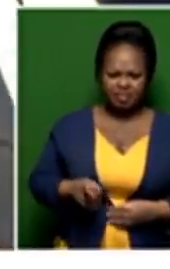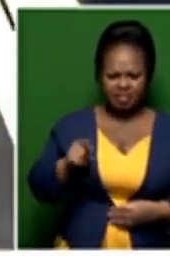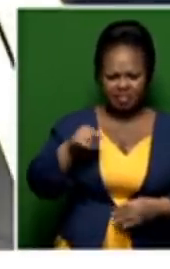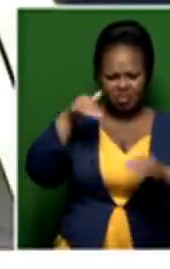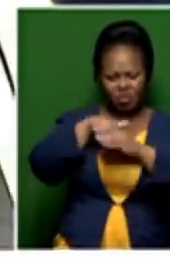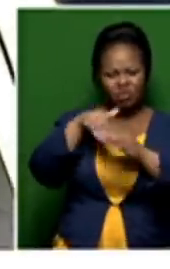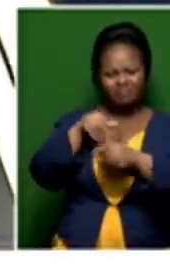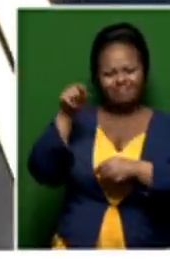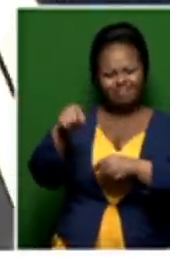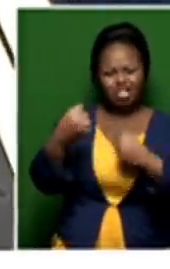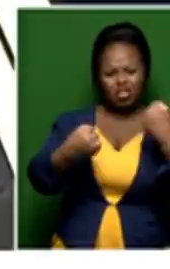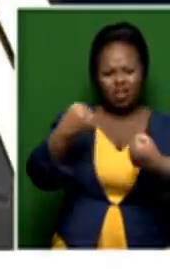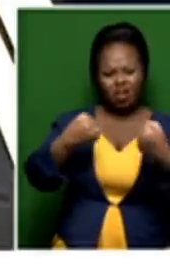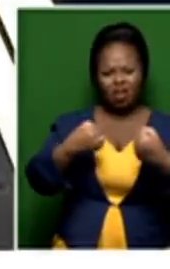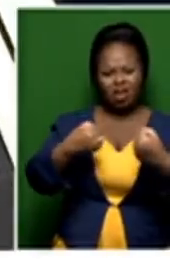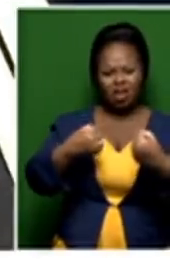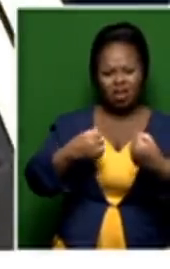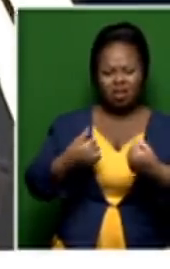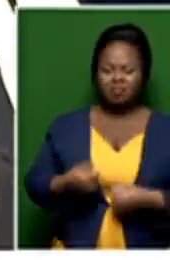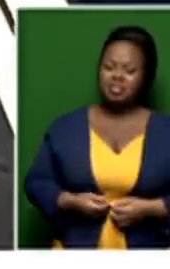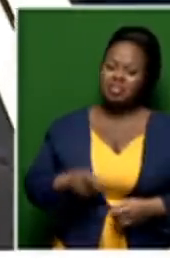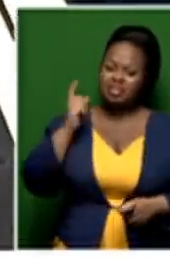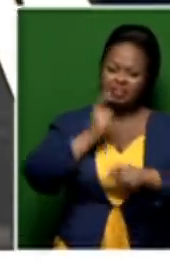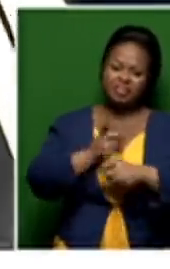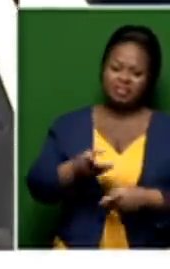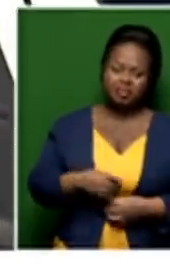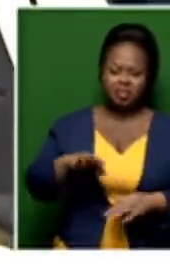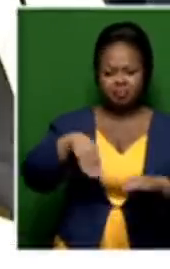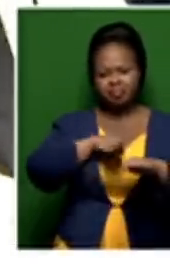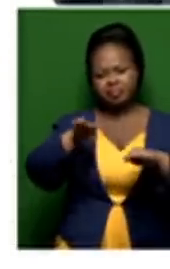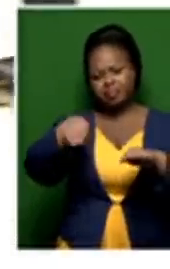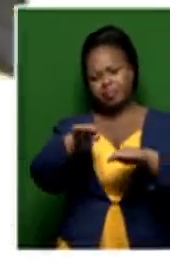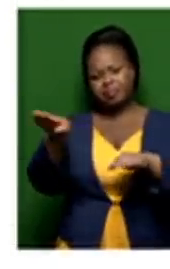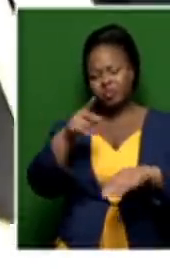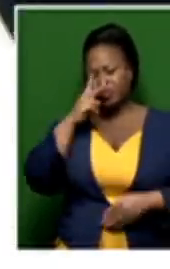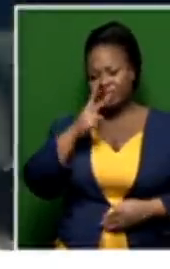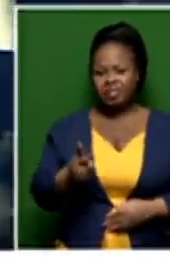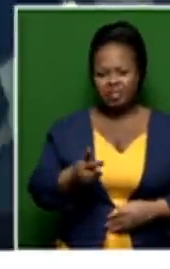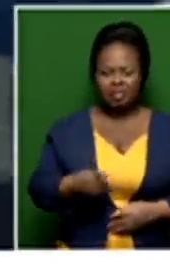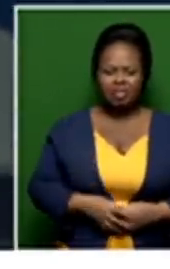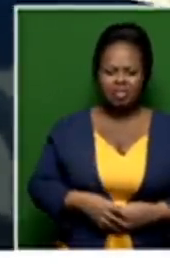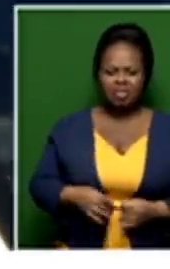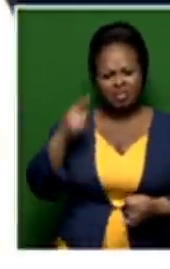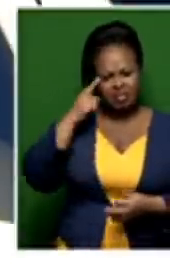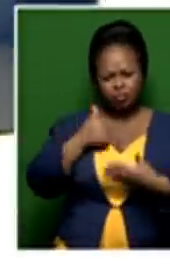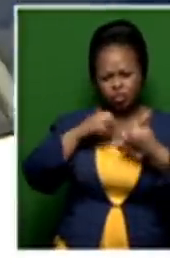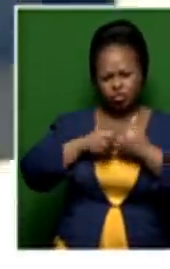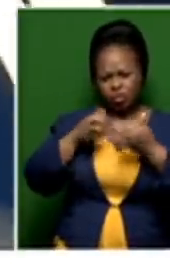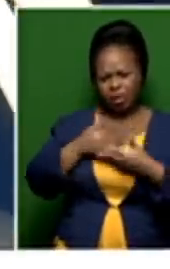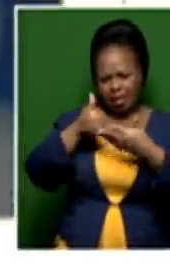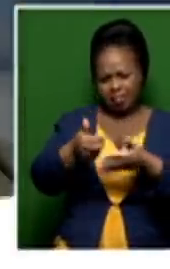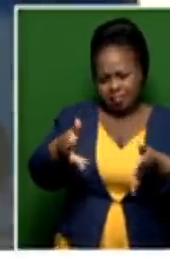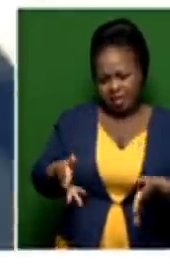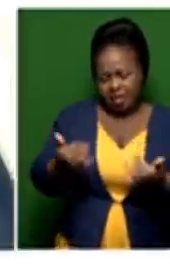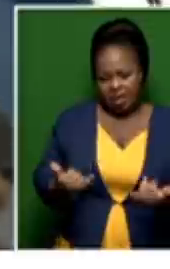It really is a tough situation. That is the ambulance that is reversing. You'll see he will receive some treatment here